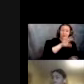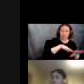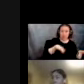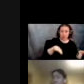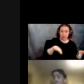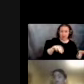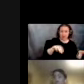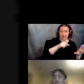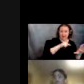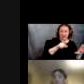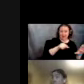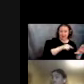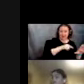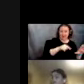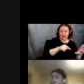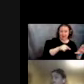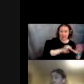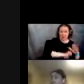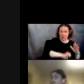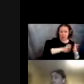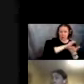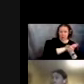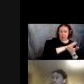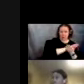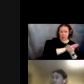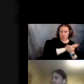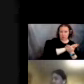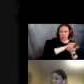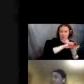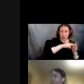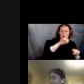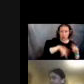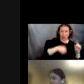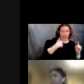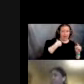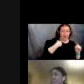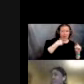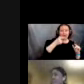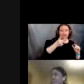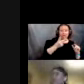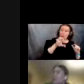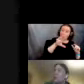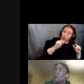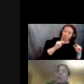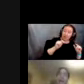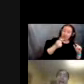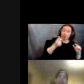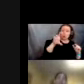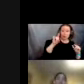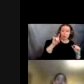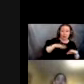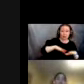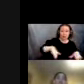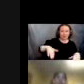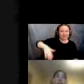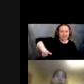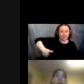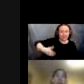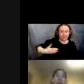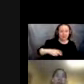were in elementary school, so he couldn't have had great grandkids yet. So you would have had to have had